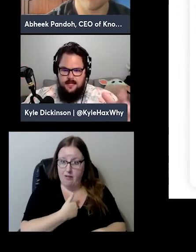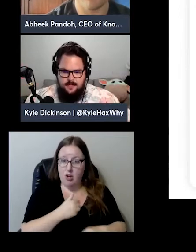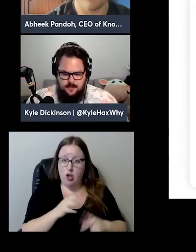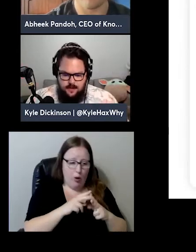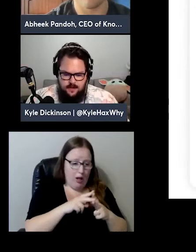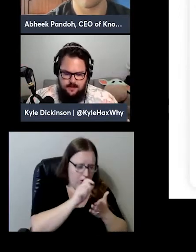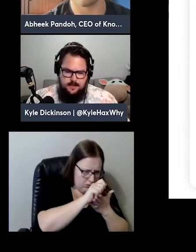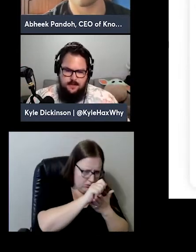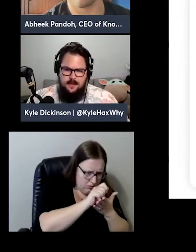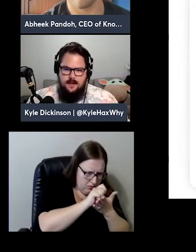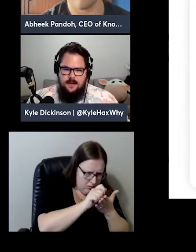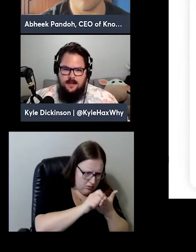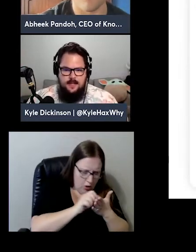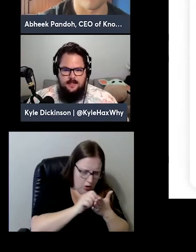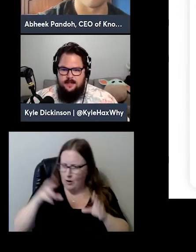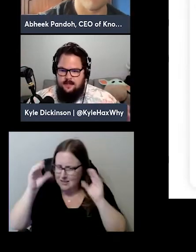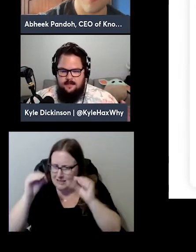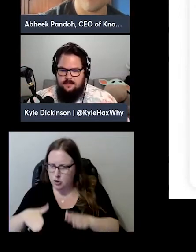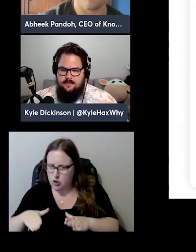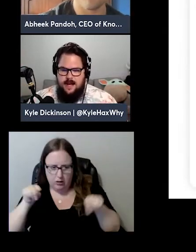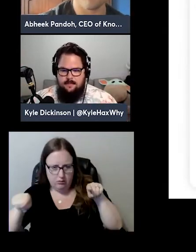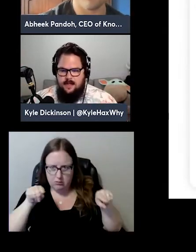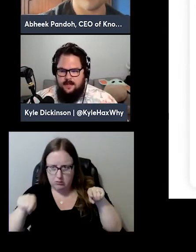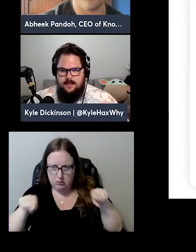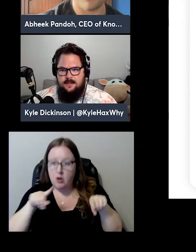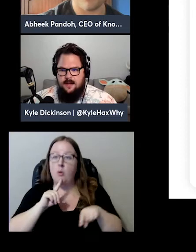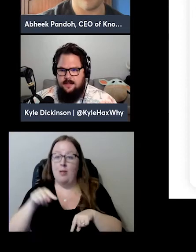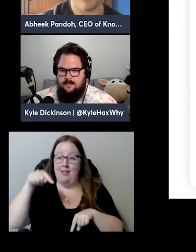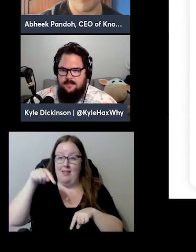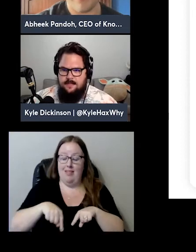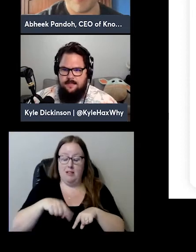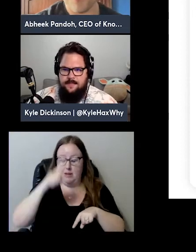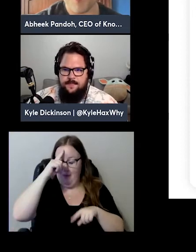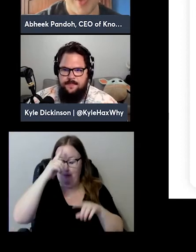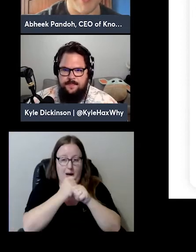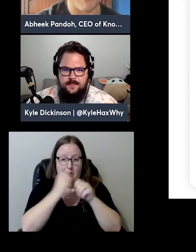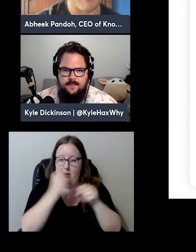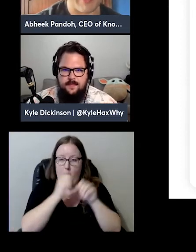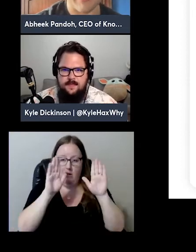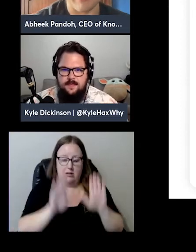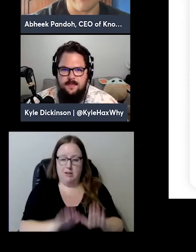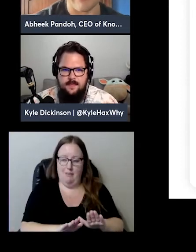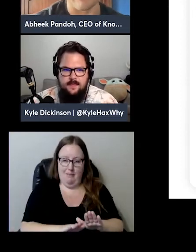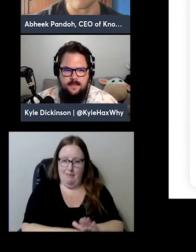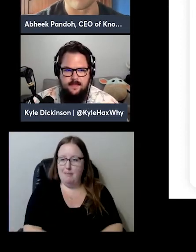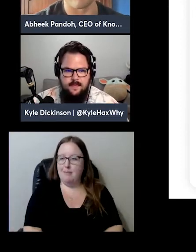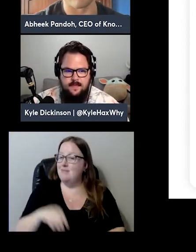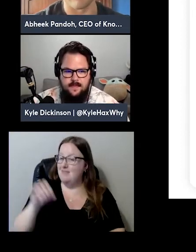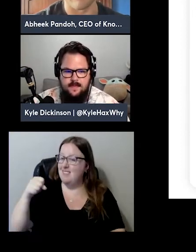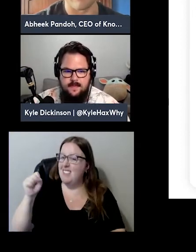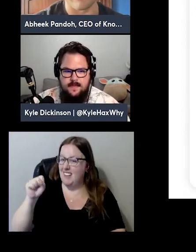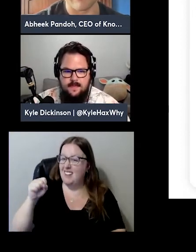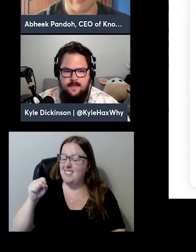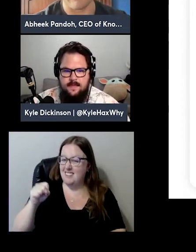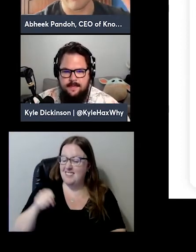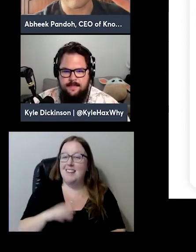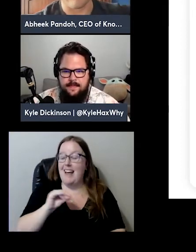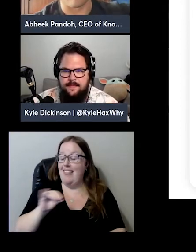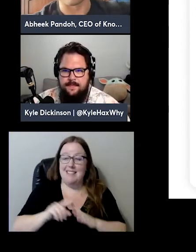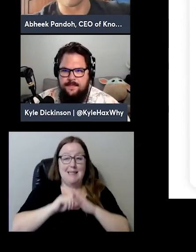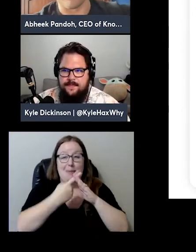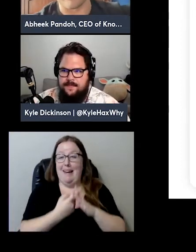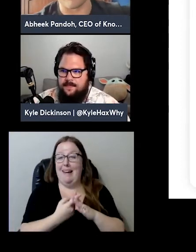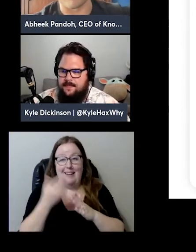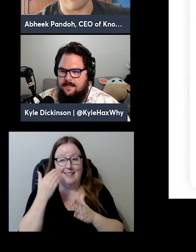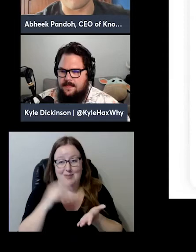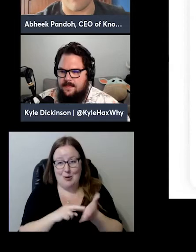the teacher or your notes. This right. is mind blowing. This is awesome. Yeah, yeah. And this is just the beginning, guys. That